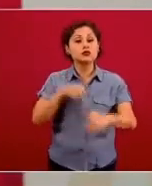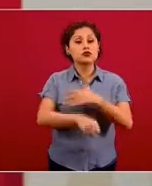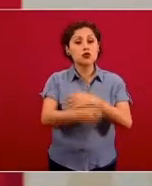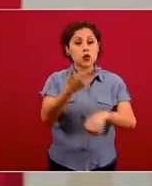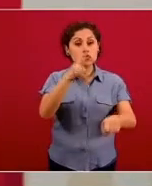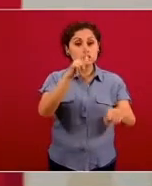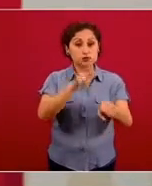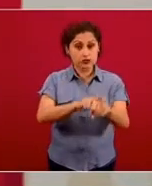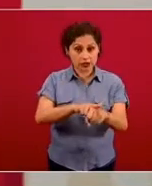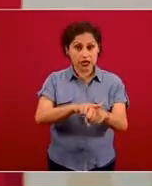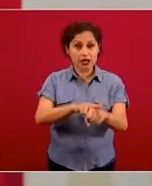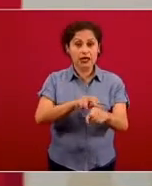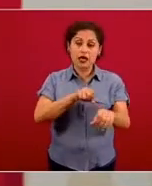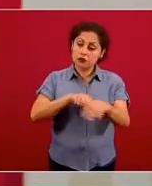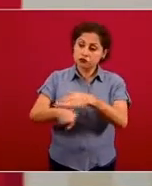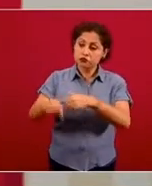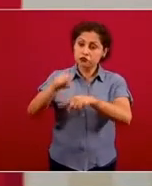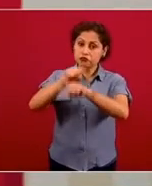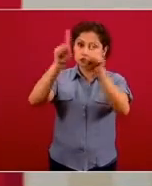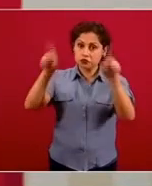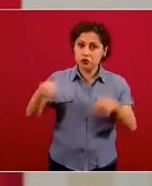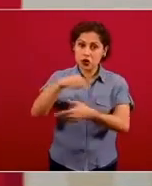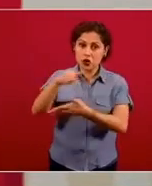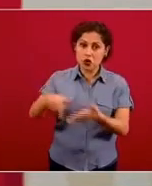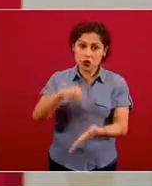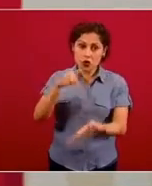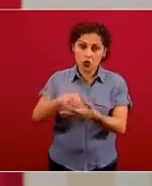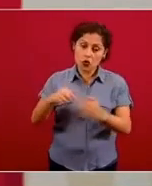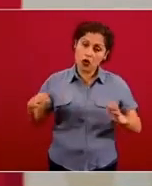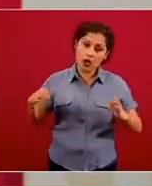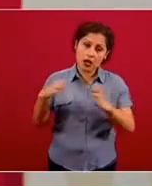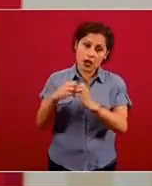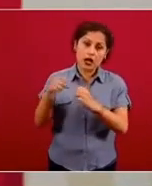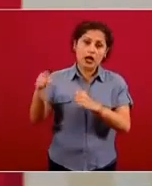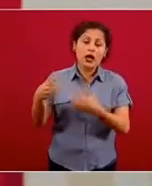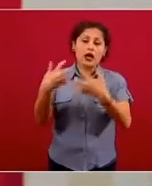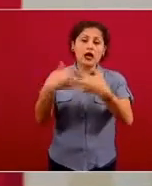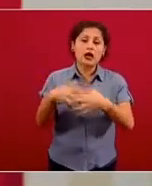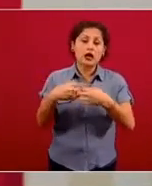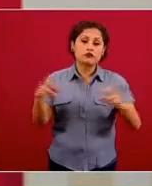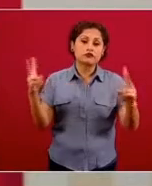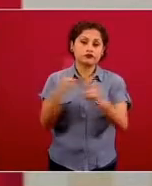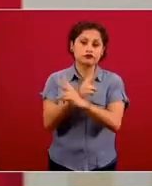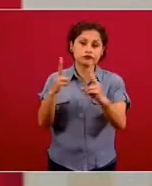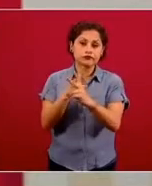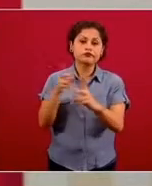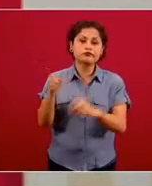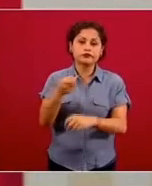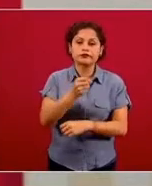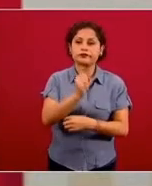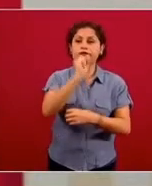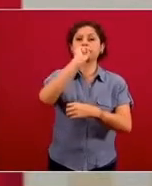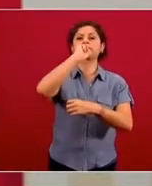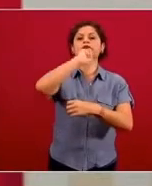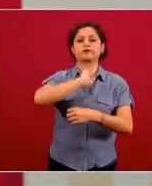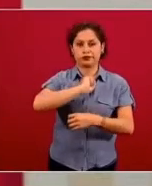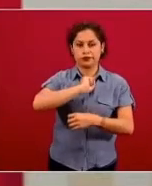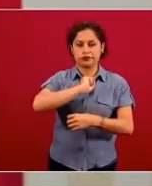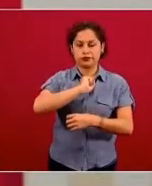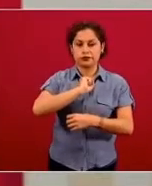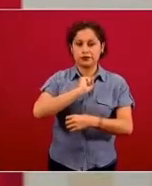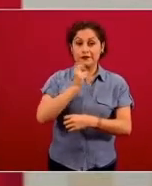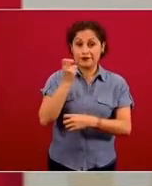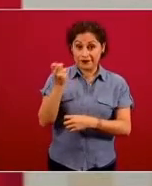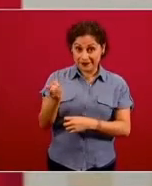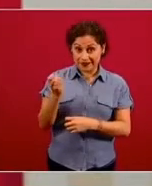get to the hospital and they need therapy, they need intensive care, they need ventilators, they need mechanical breathers,